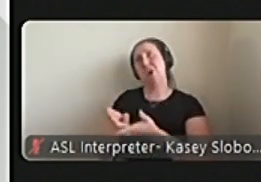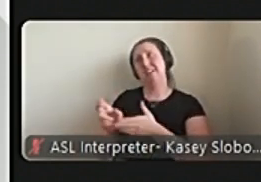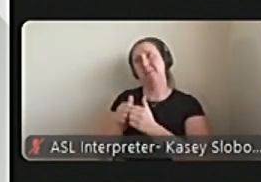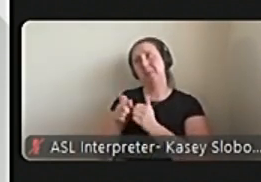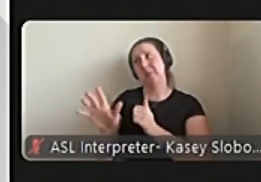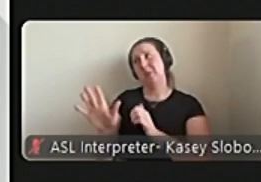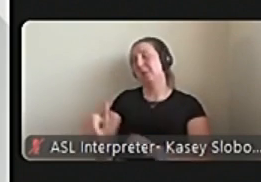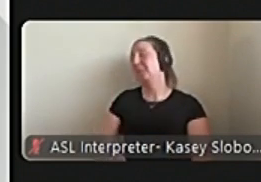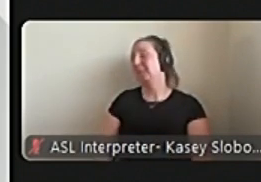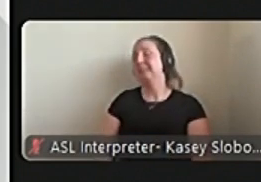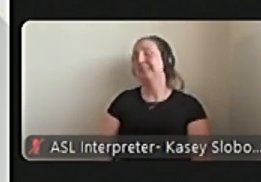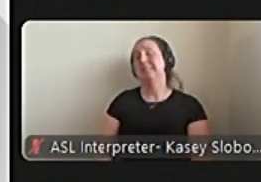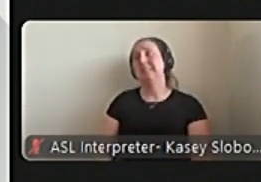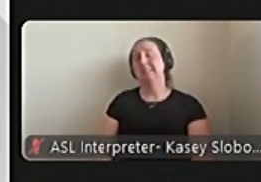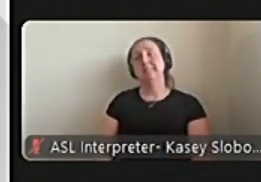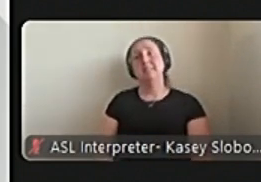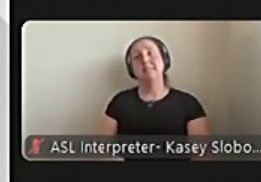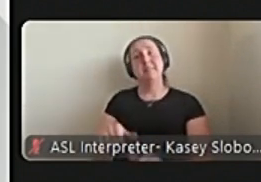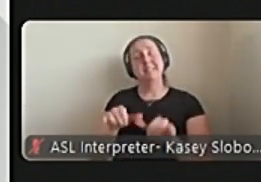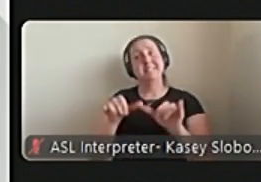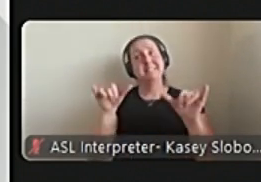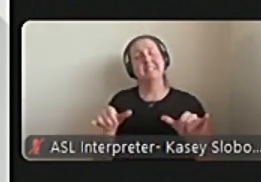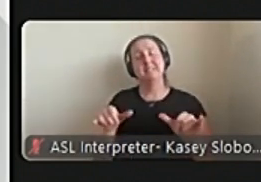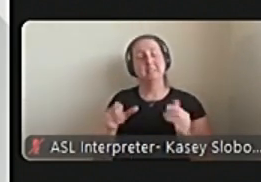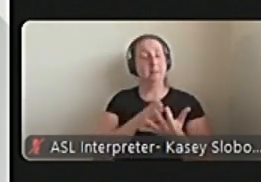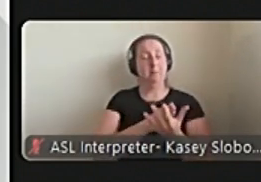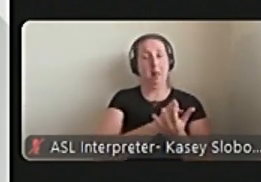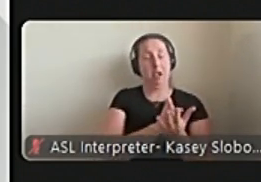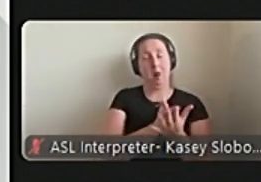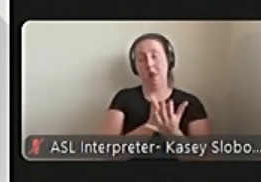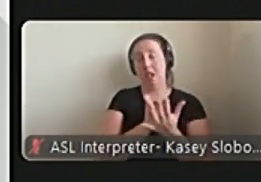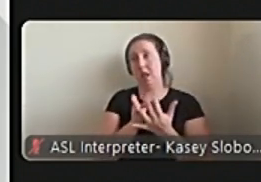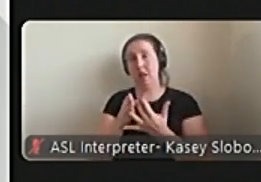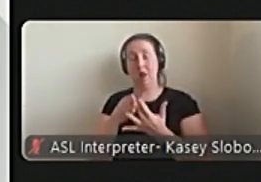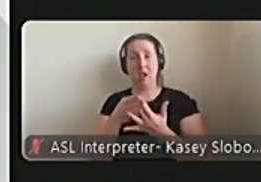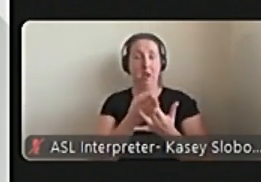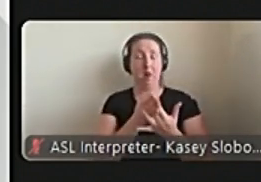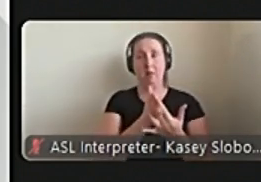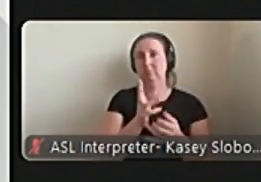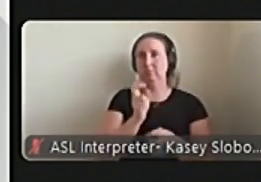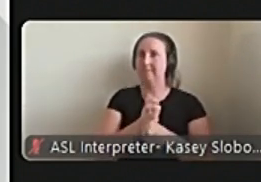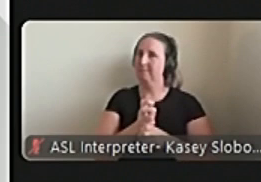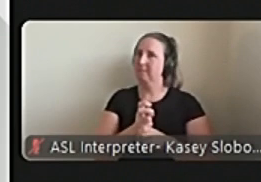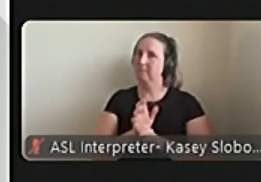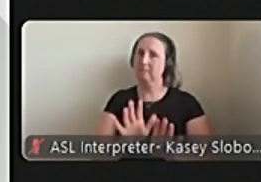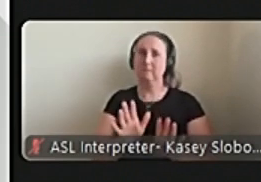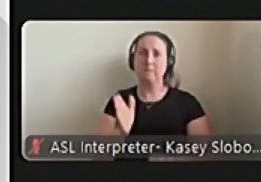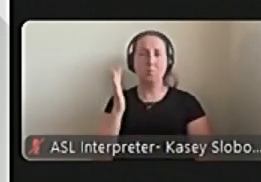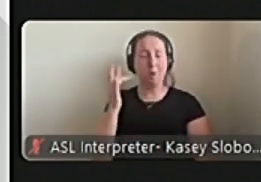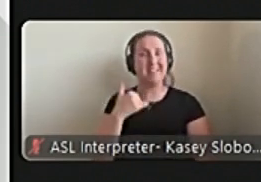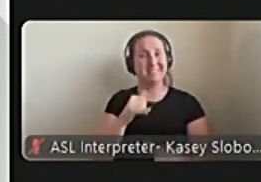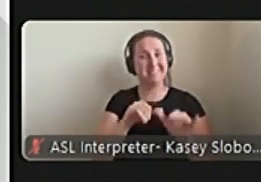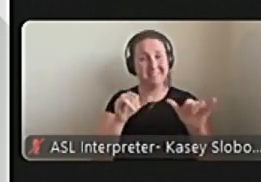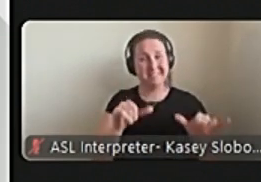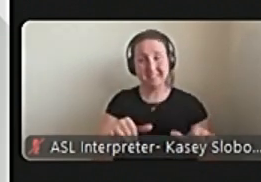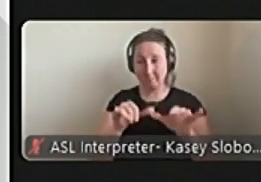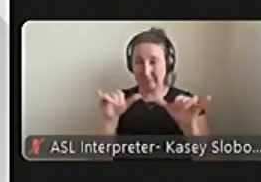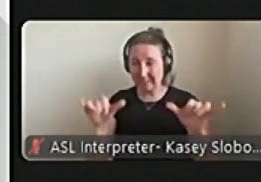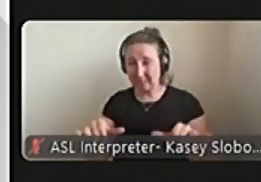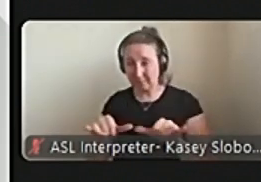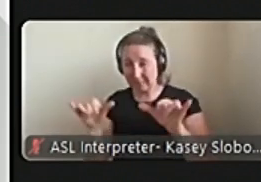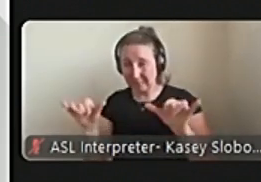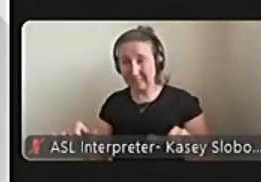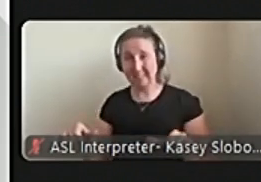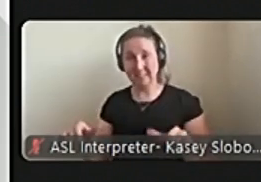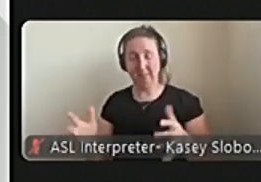navigating the system is Is, gonna totally. yeah, especially when you've got maybe 3 different systems, like Or I have just to- mentioned, are all